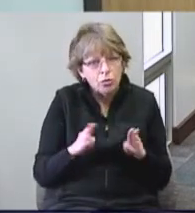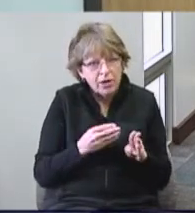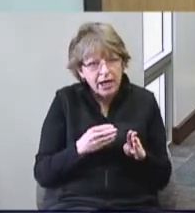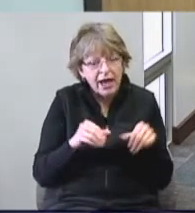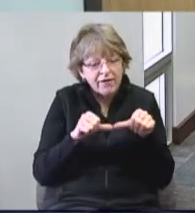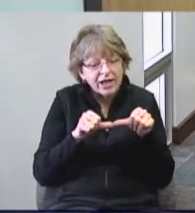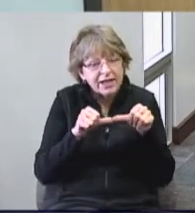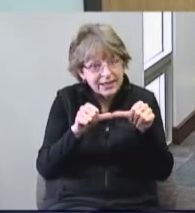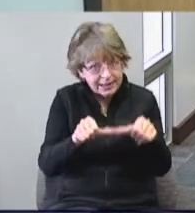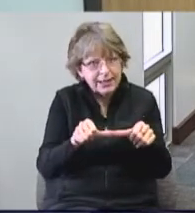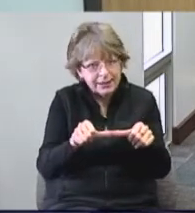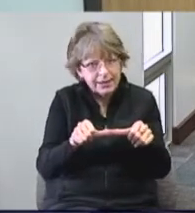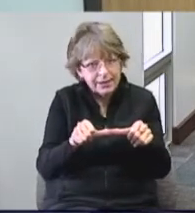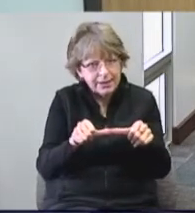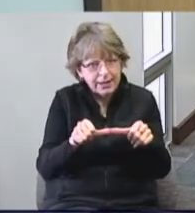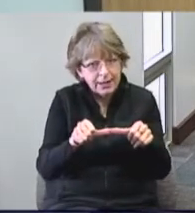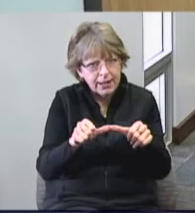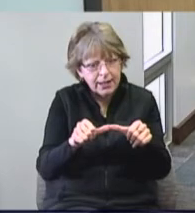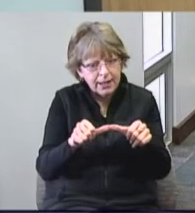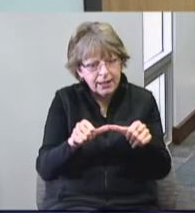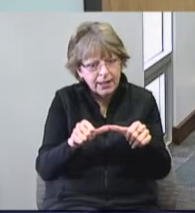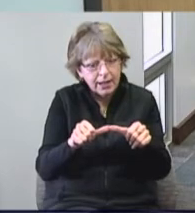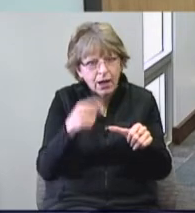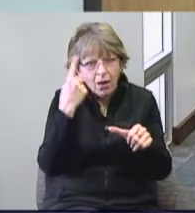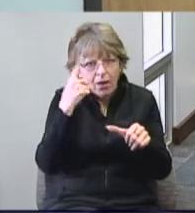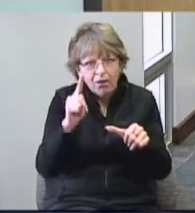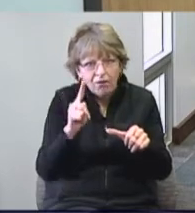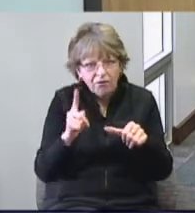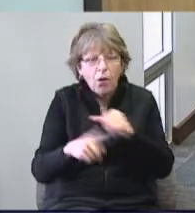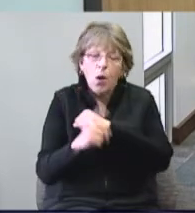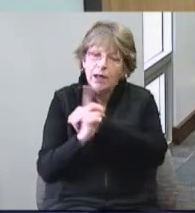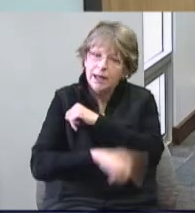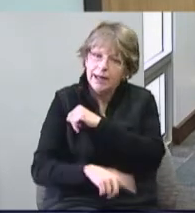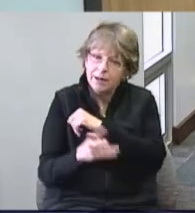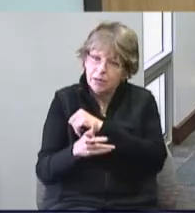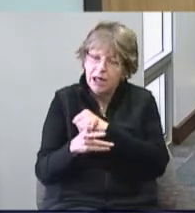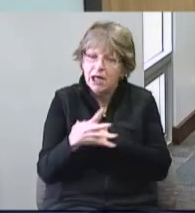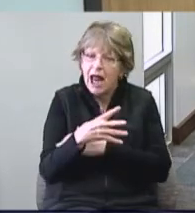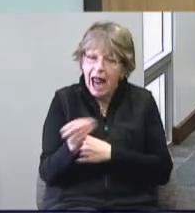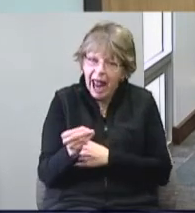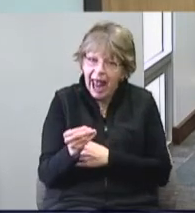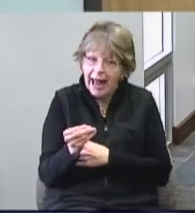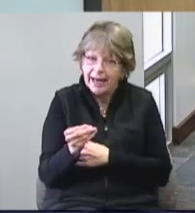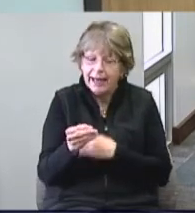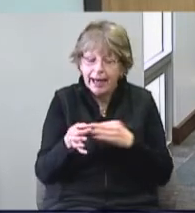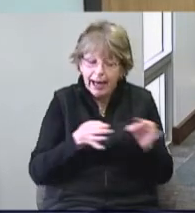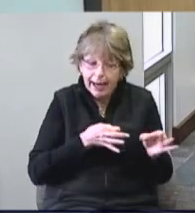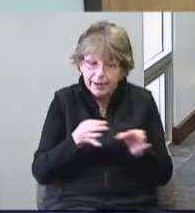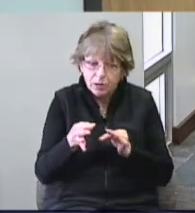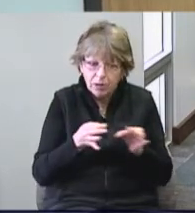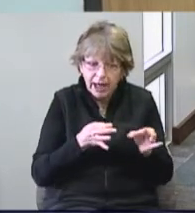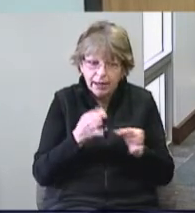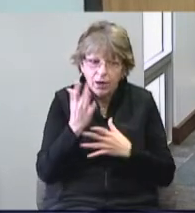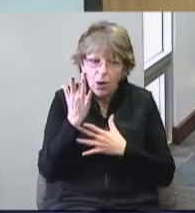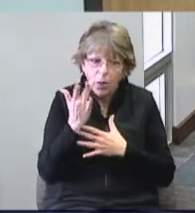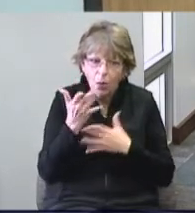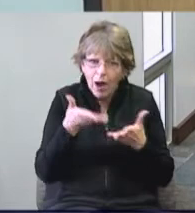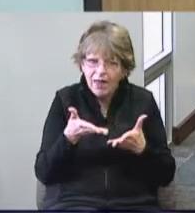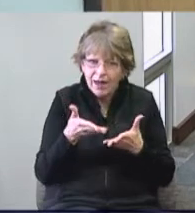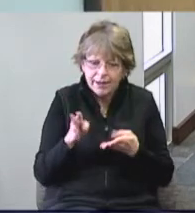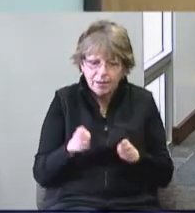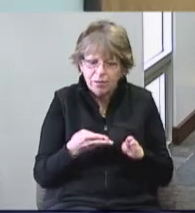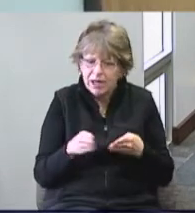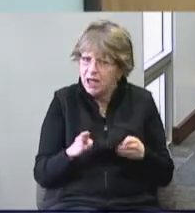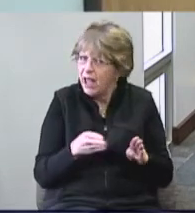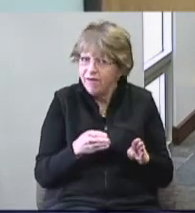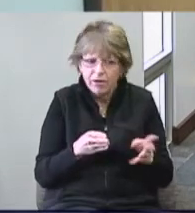respect to imposing discipline, and Officer Kossoff explained why this conduct creates